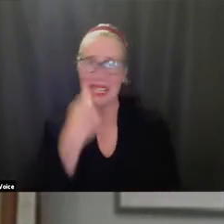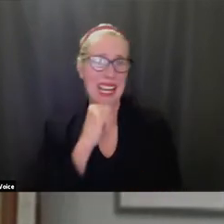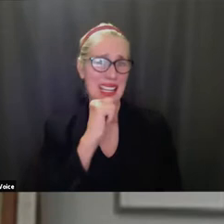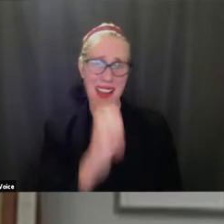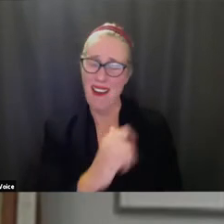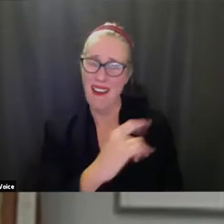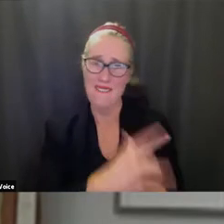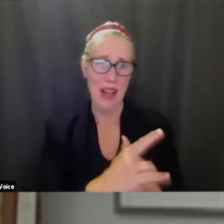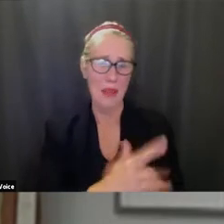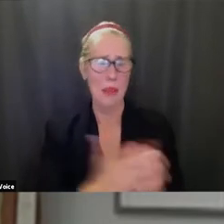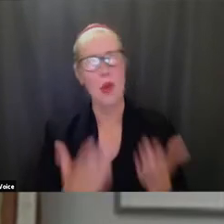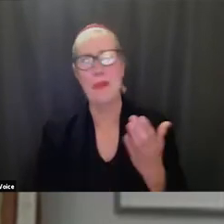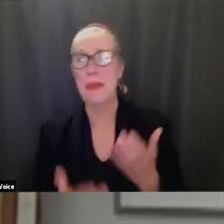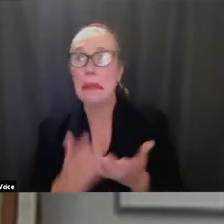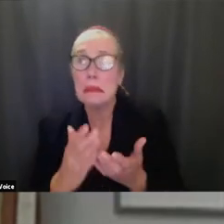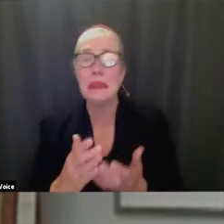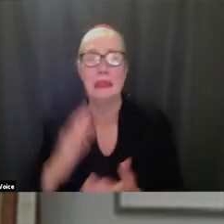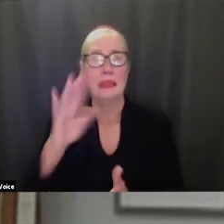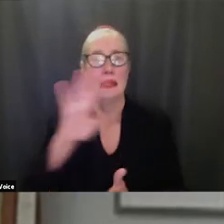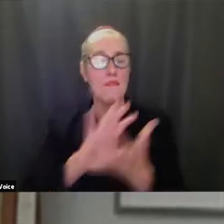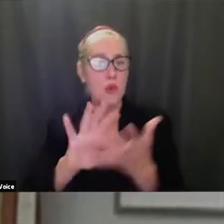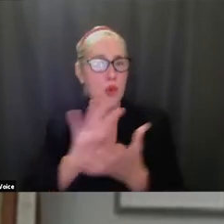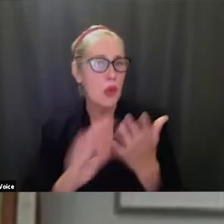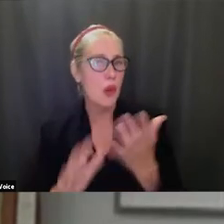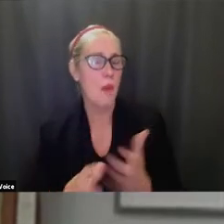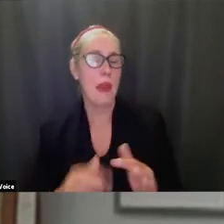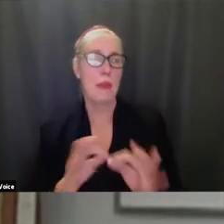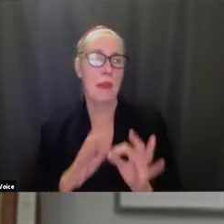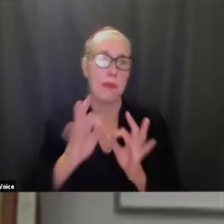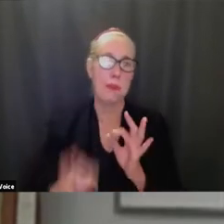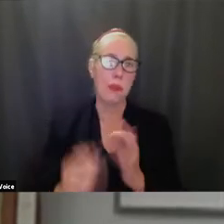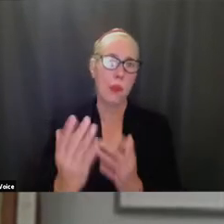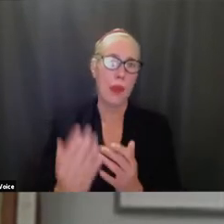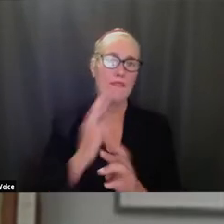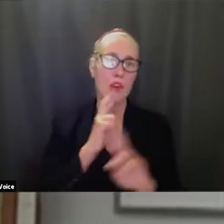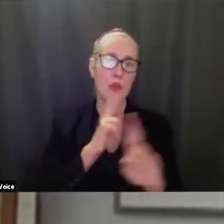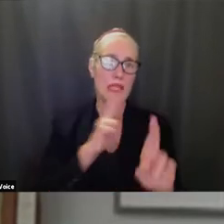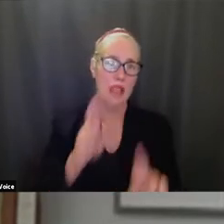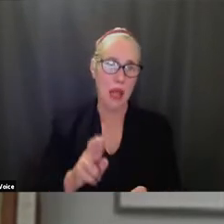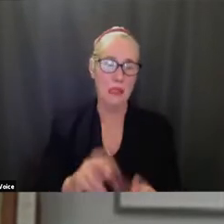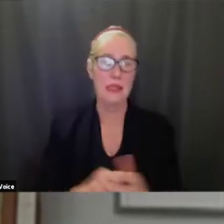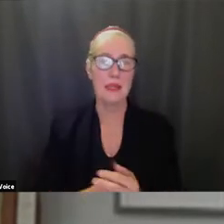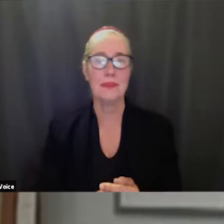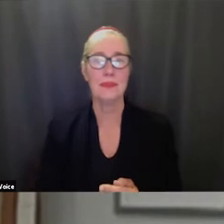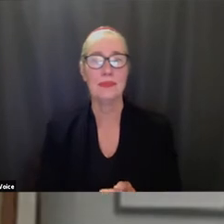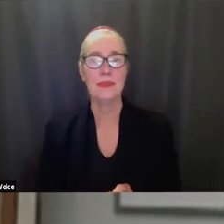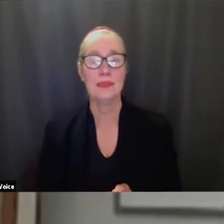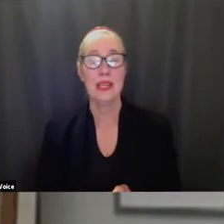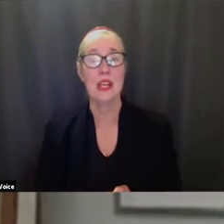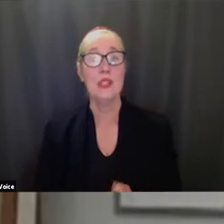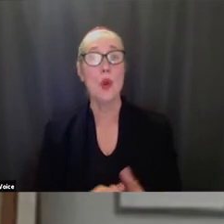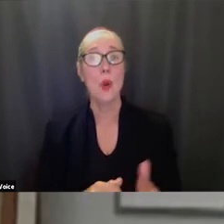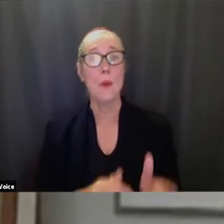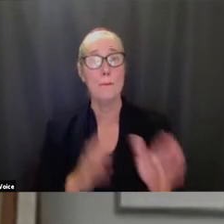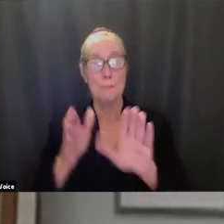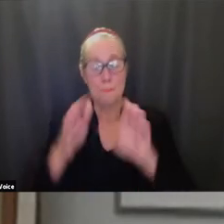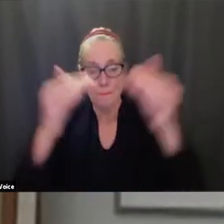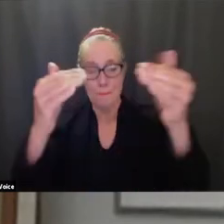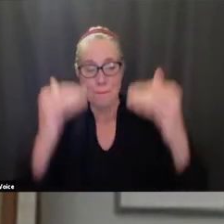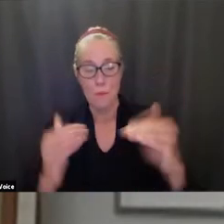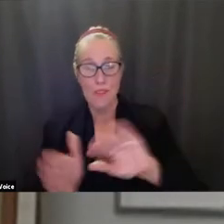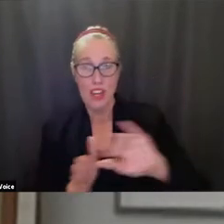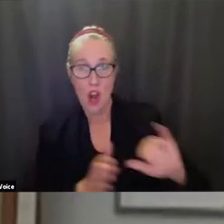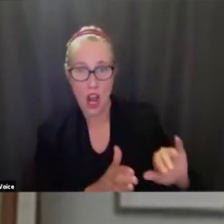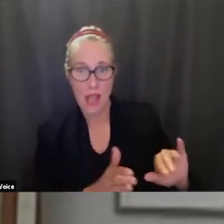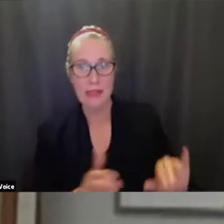or the the results might take longer so okay quickly moving on um i do want to say that i um was on a